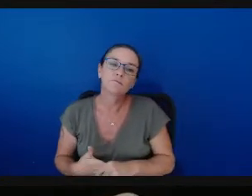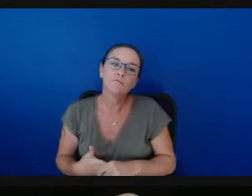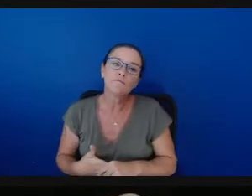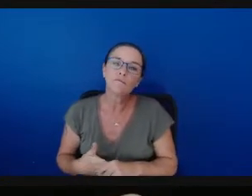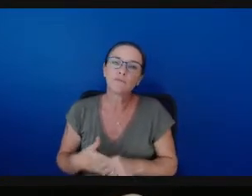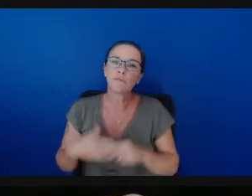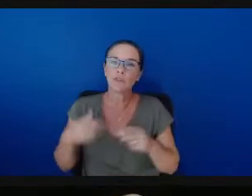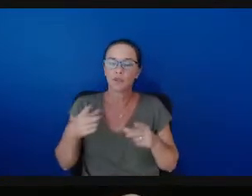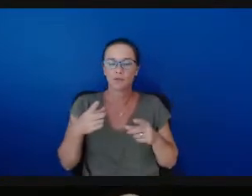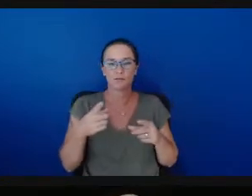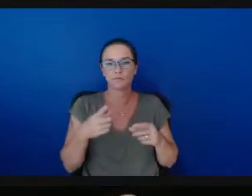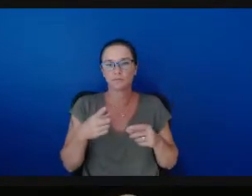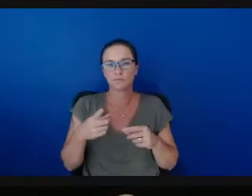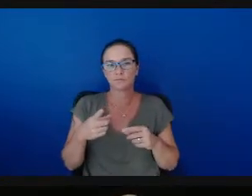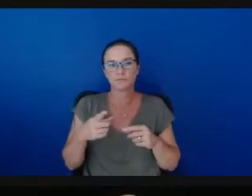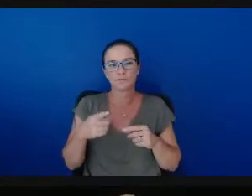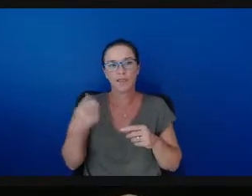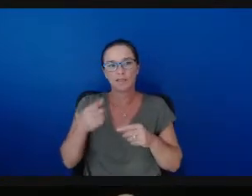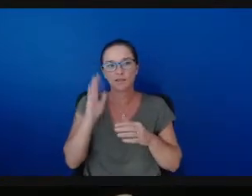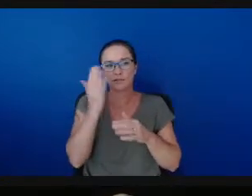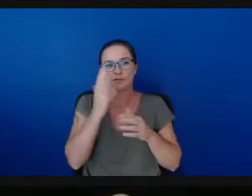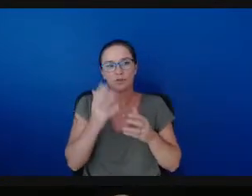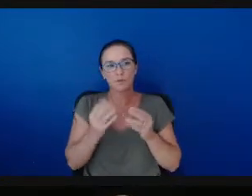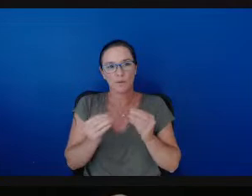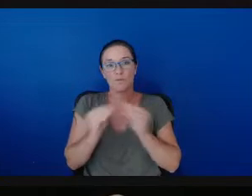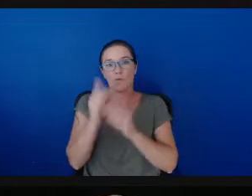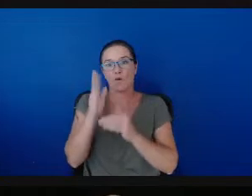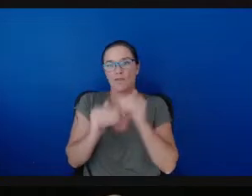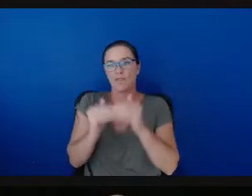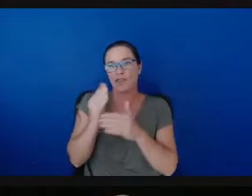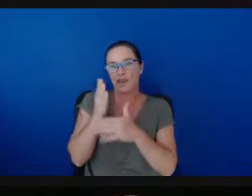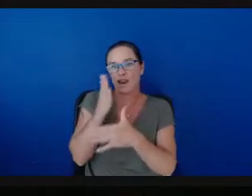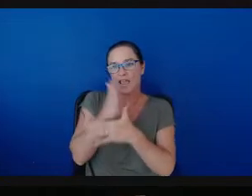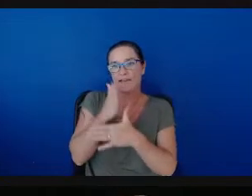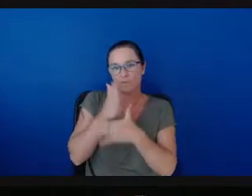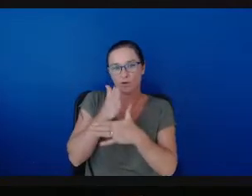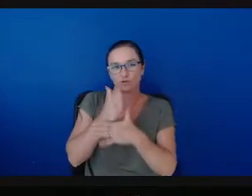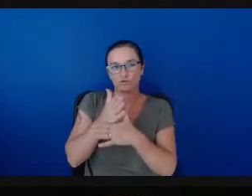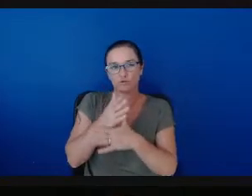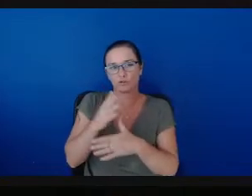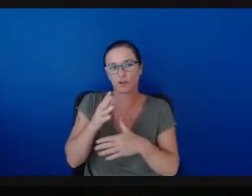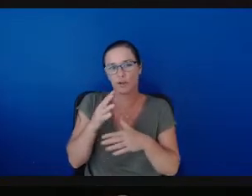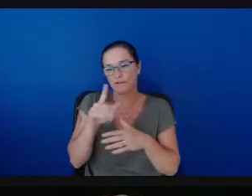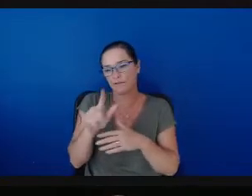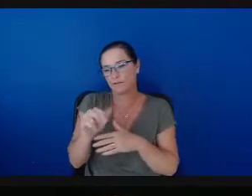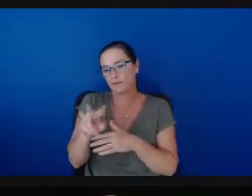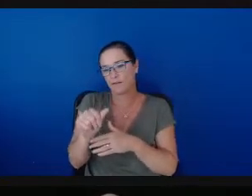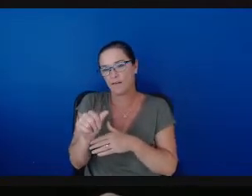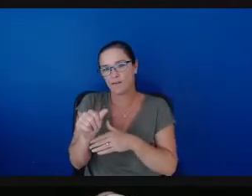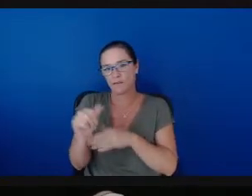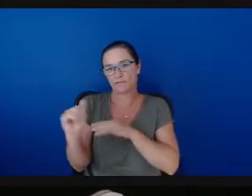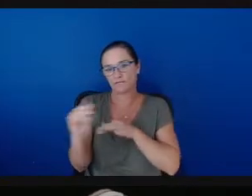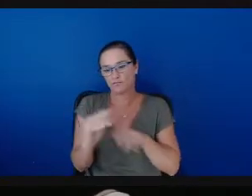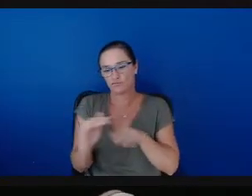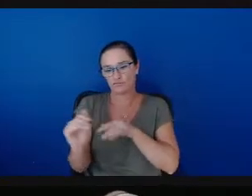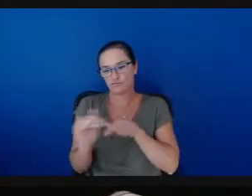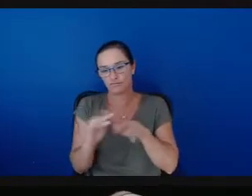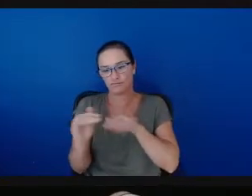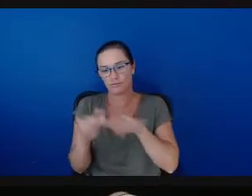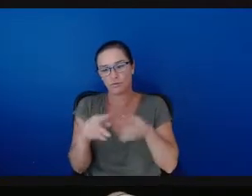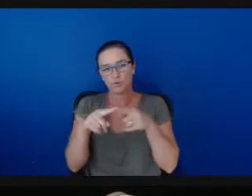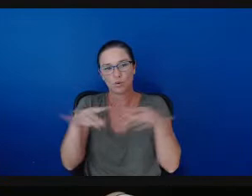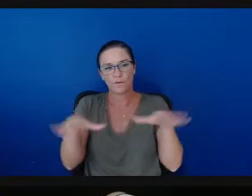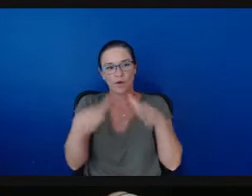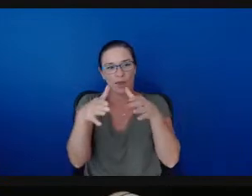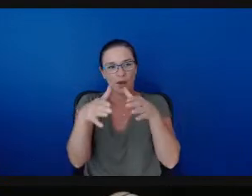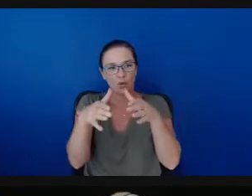average. A high amount. We have a high amount of lava coming into the volcanoes. It's hard to